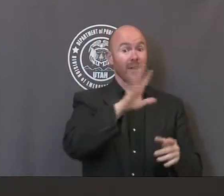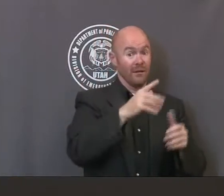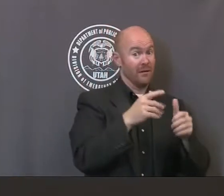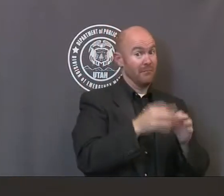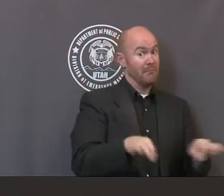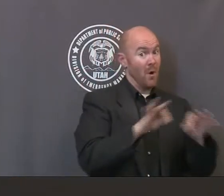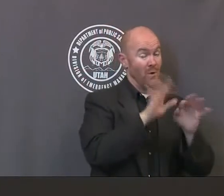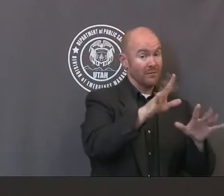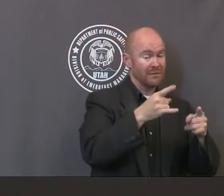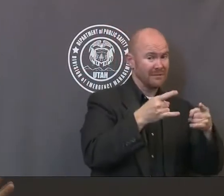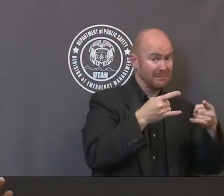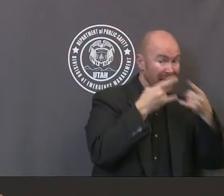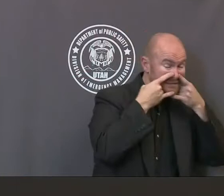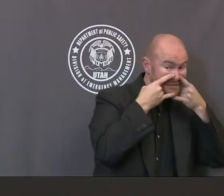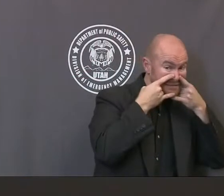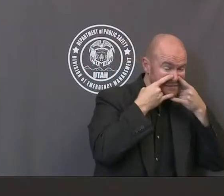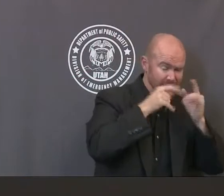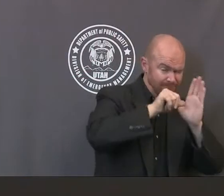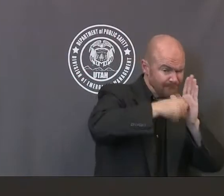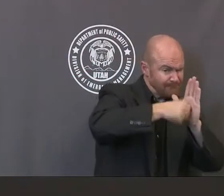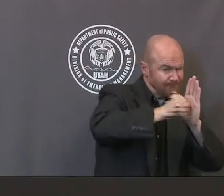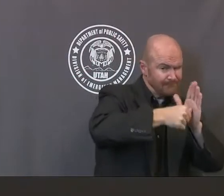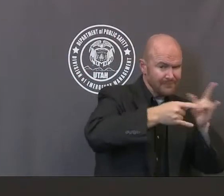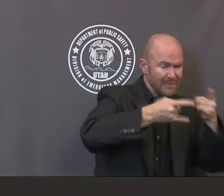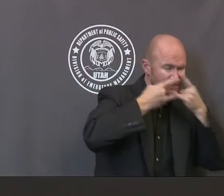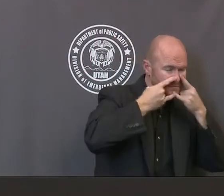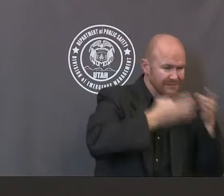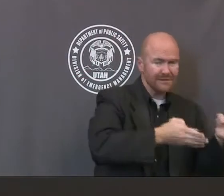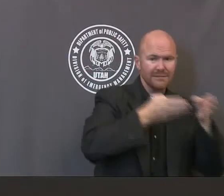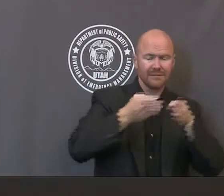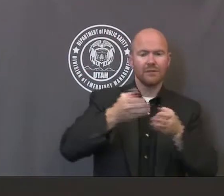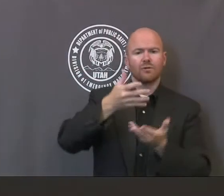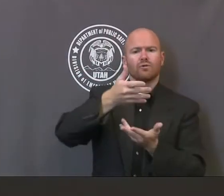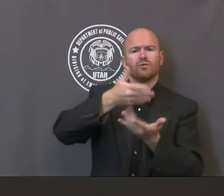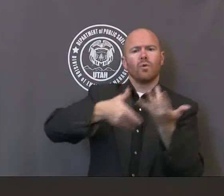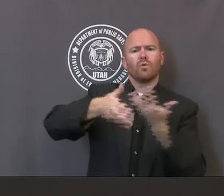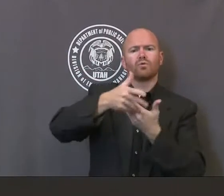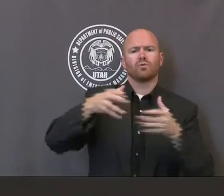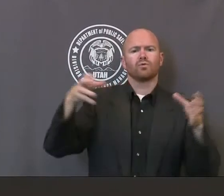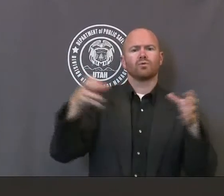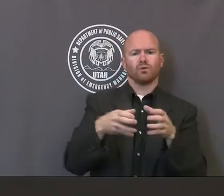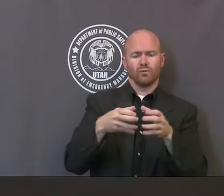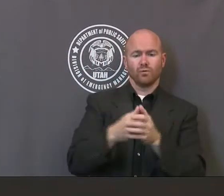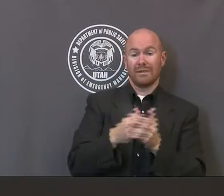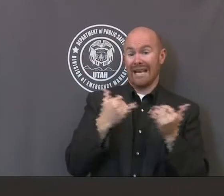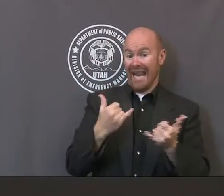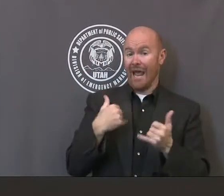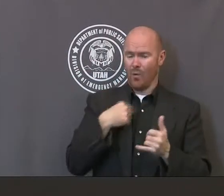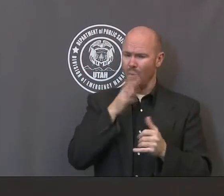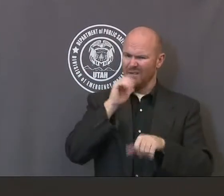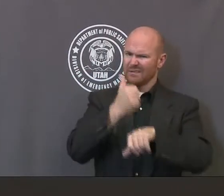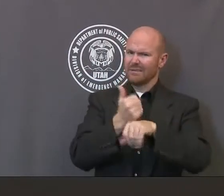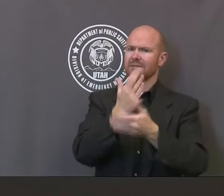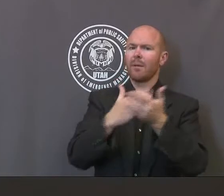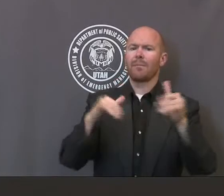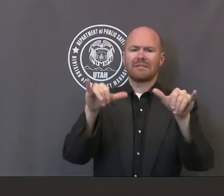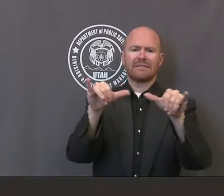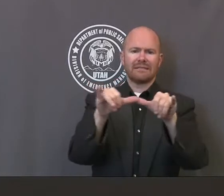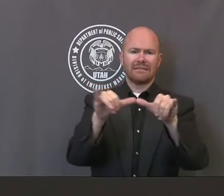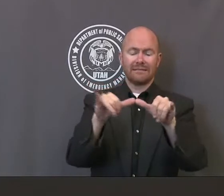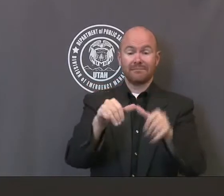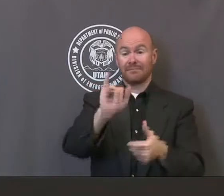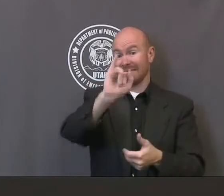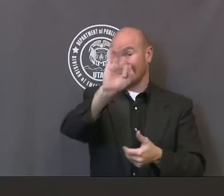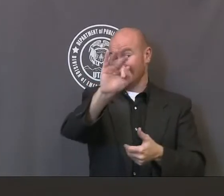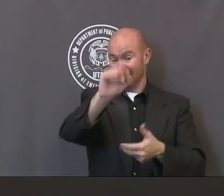gatherings as key areas of emphasis. Casual social gatherings are limited to the following sizes. In counties designated